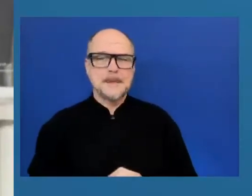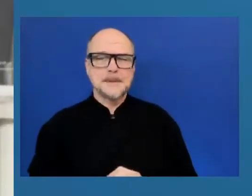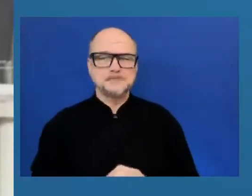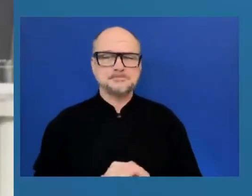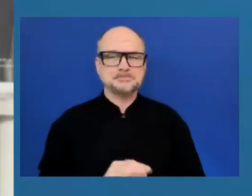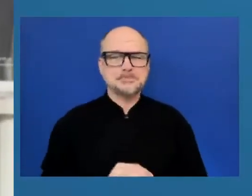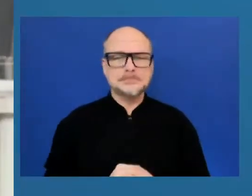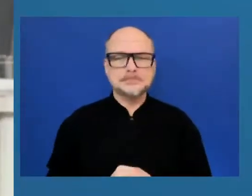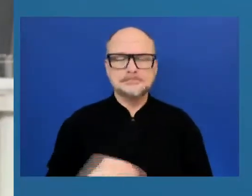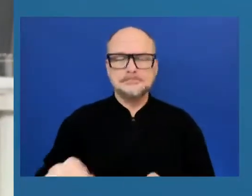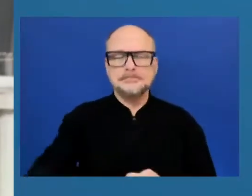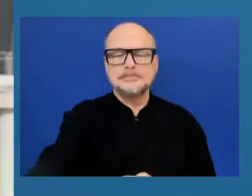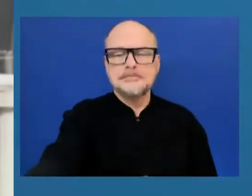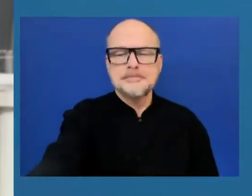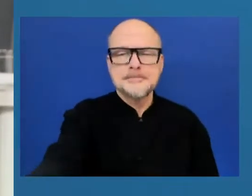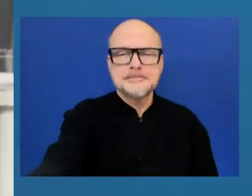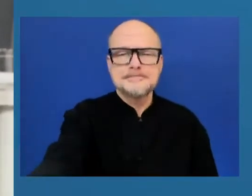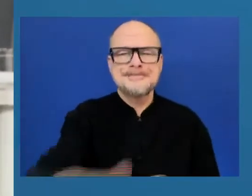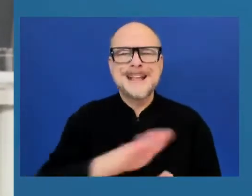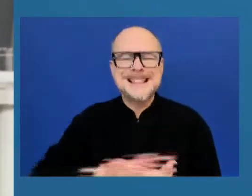Great hat, by the way, great hat.